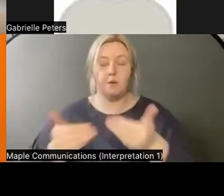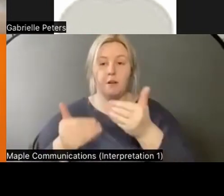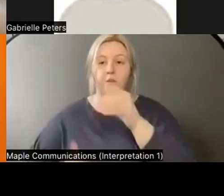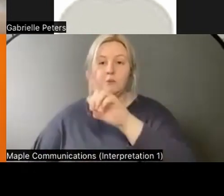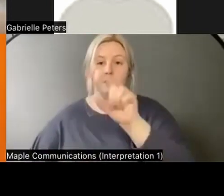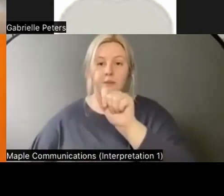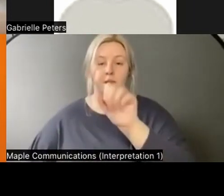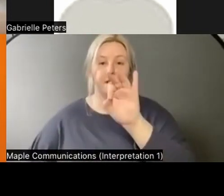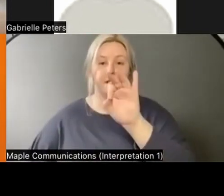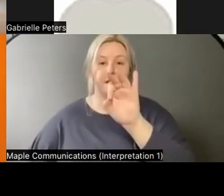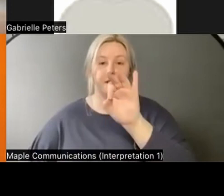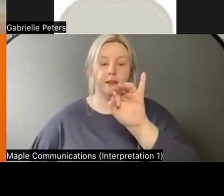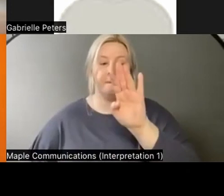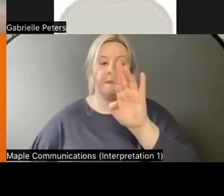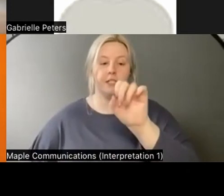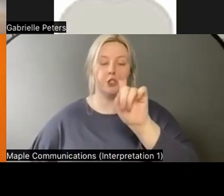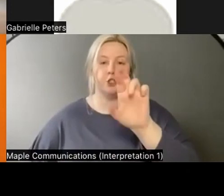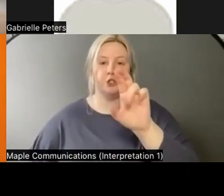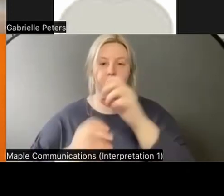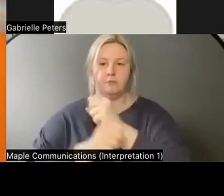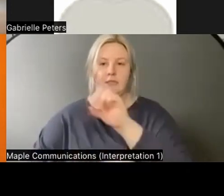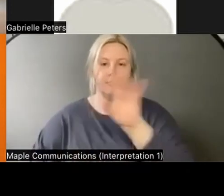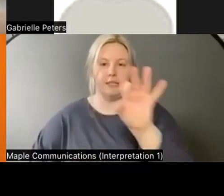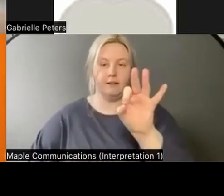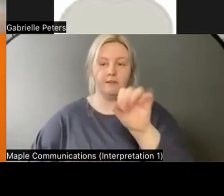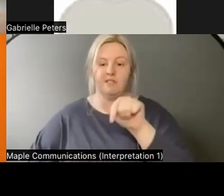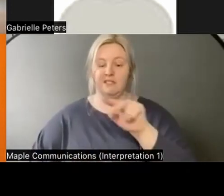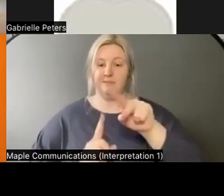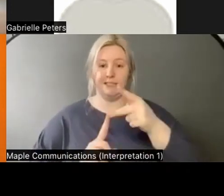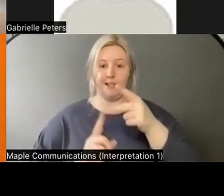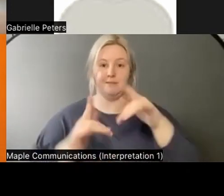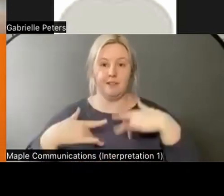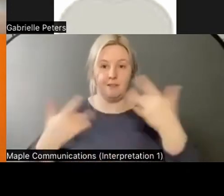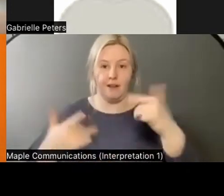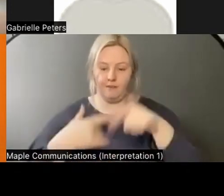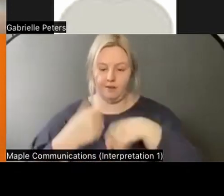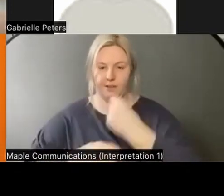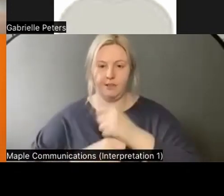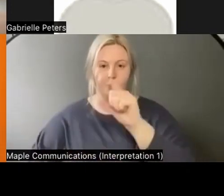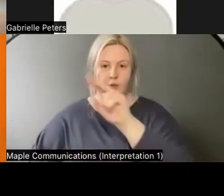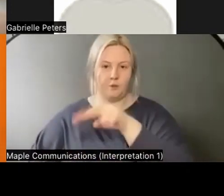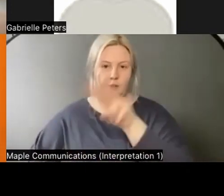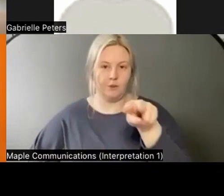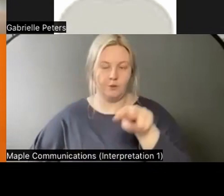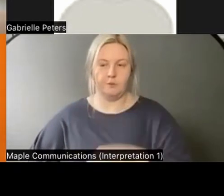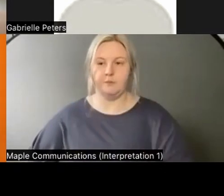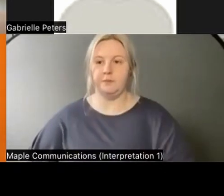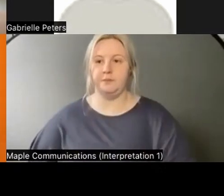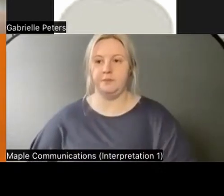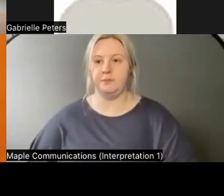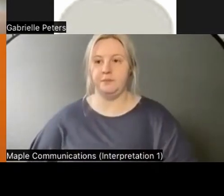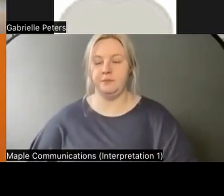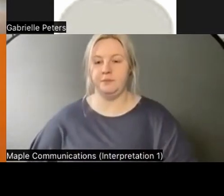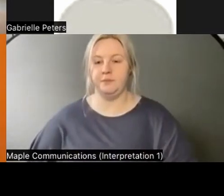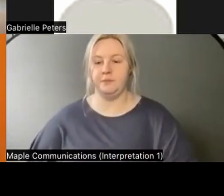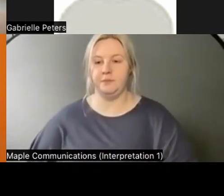is number 2 of our 2022 broadcasts. And as you